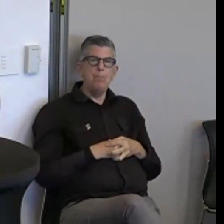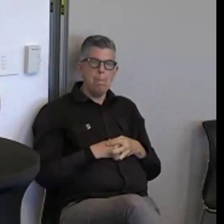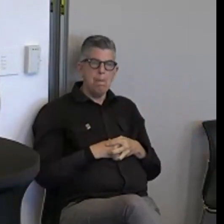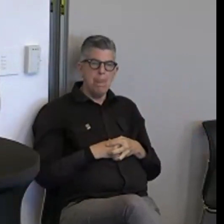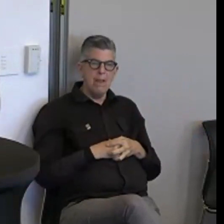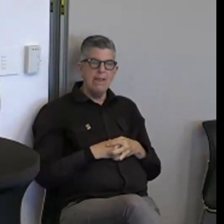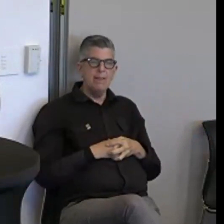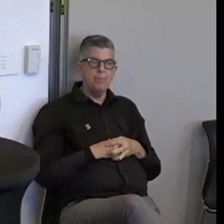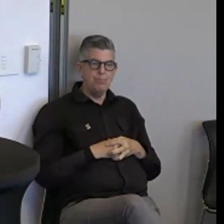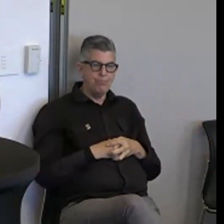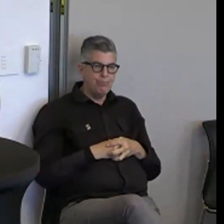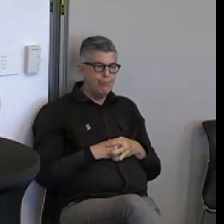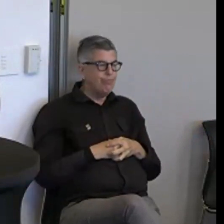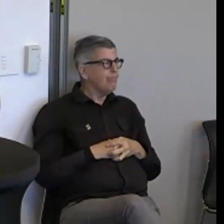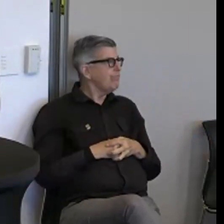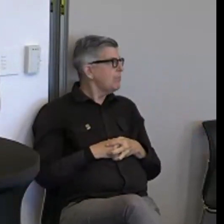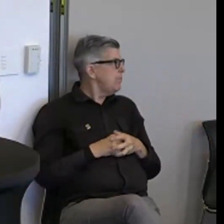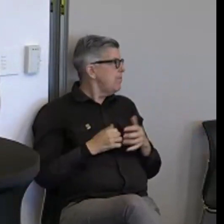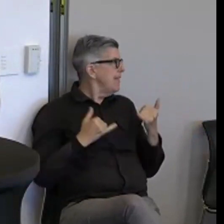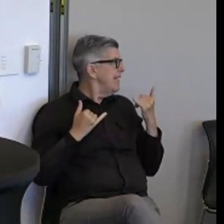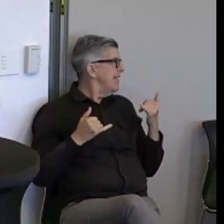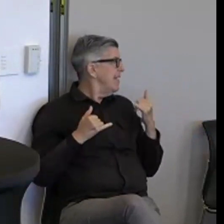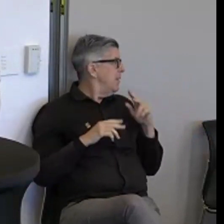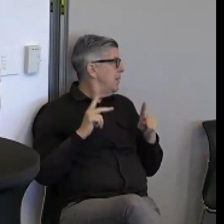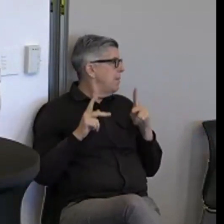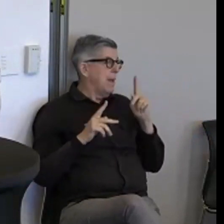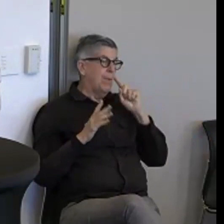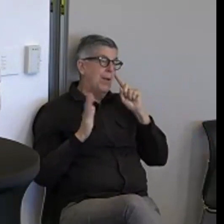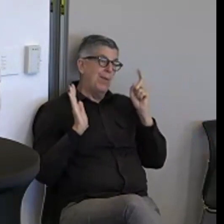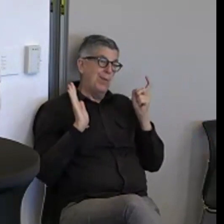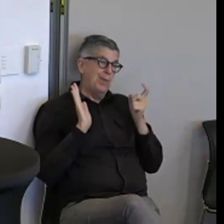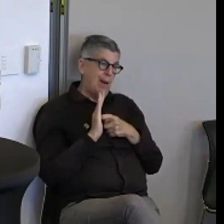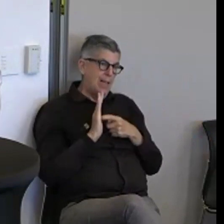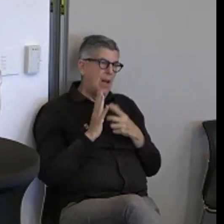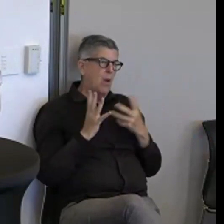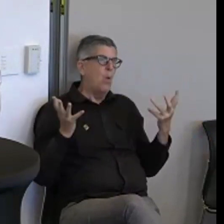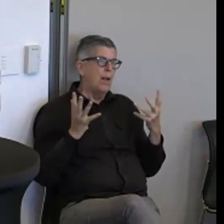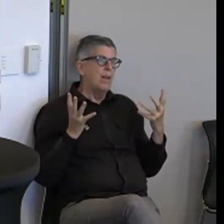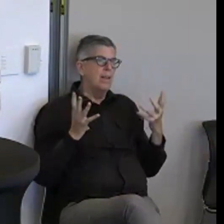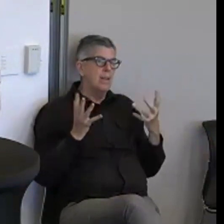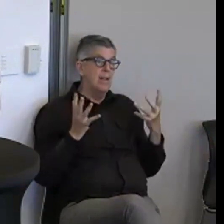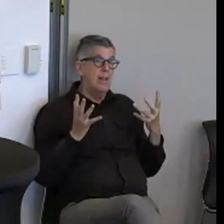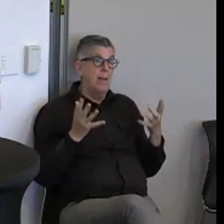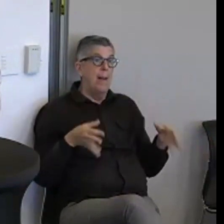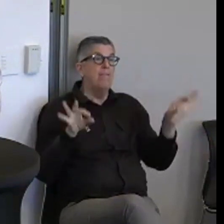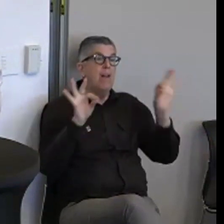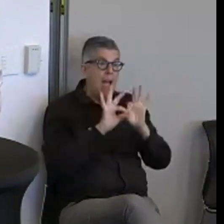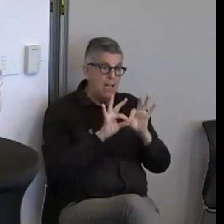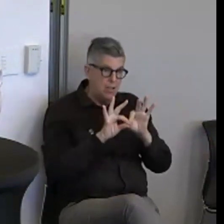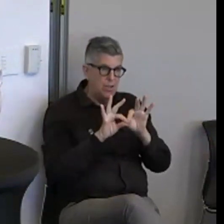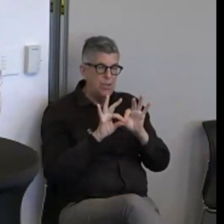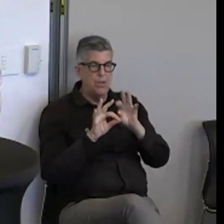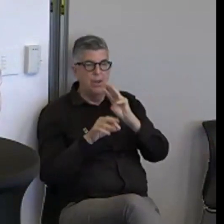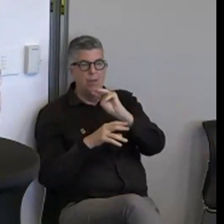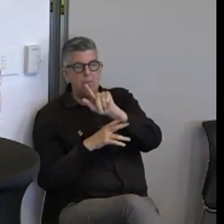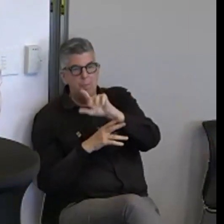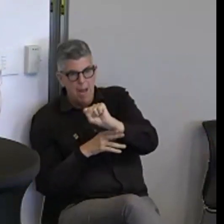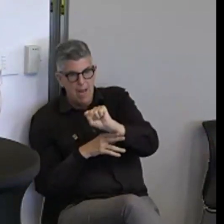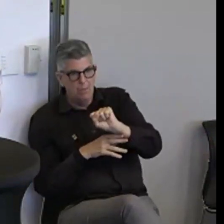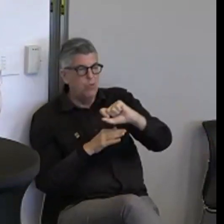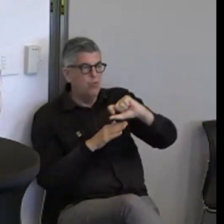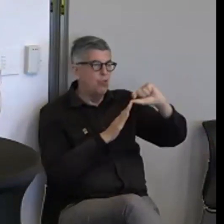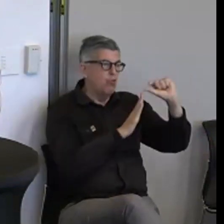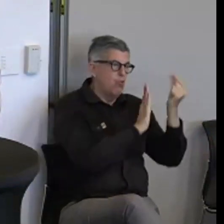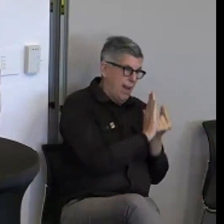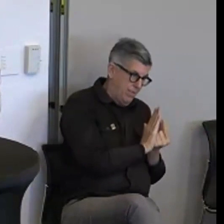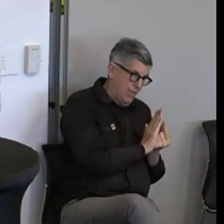now people are recognizing the value of maps and the value of graphics. It's gotten so much better,